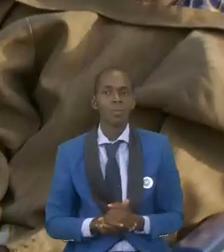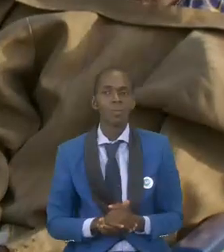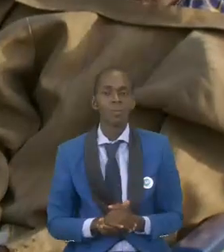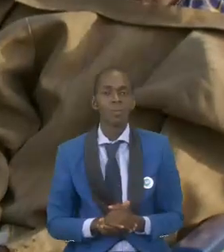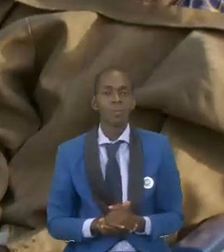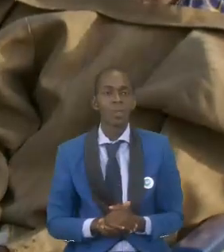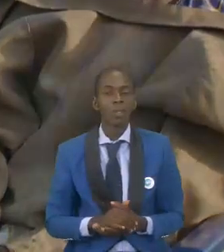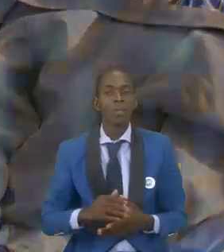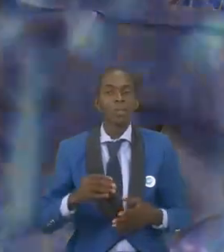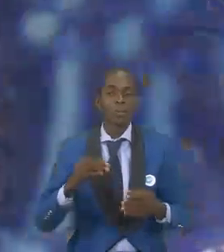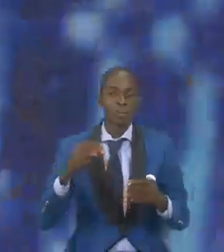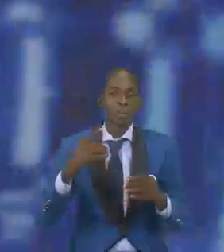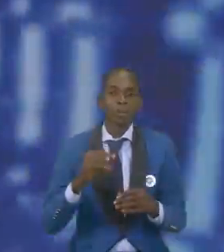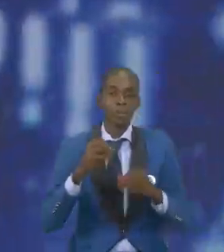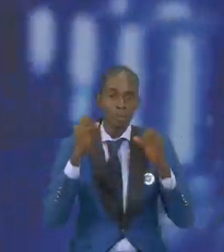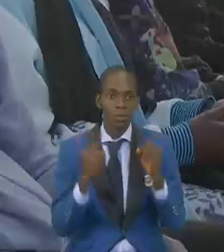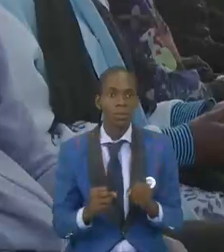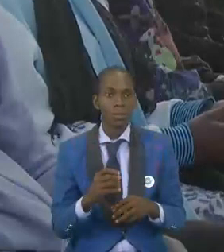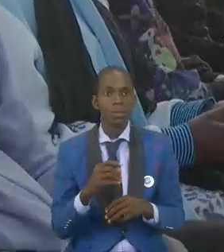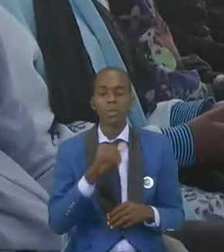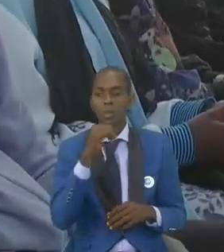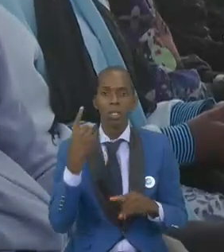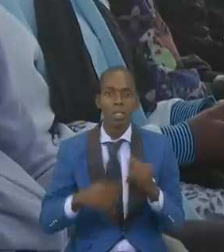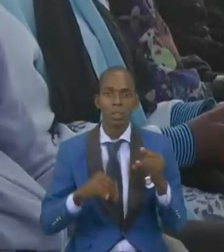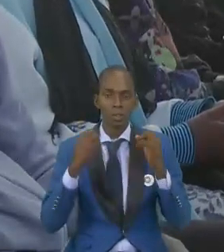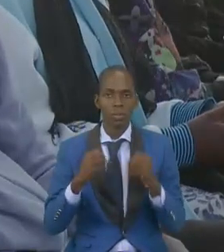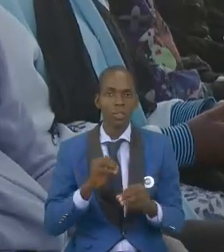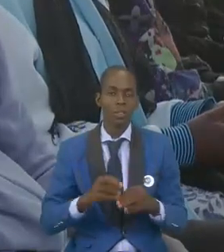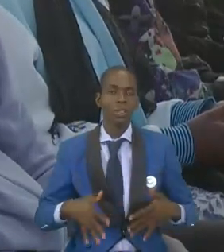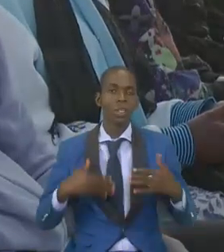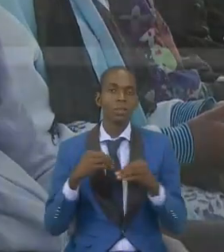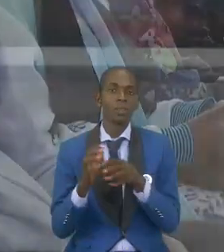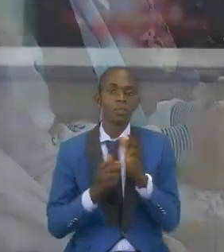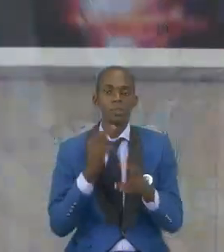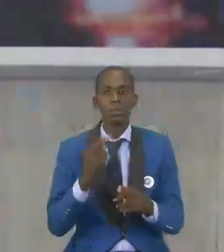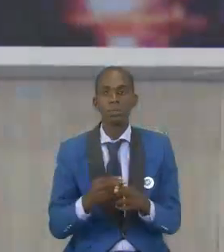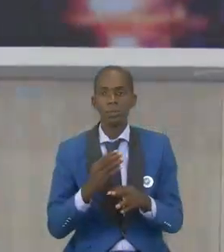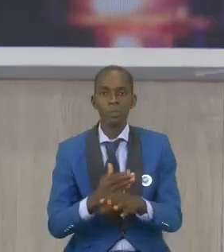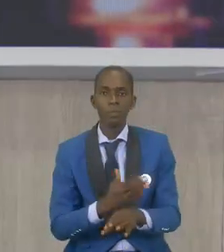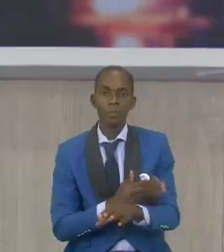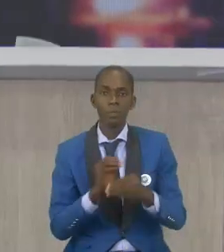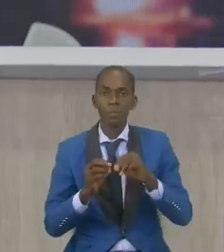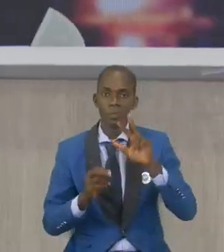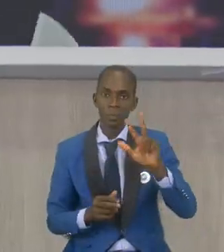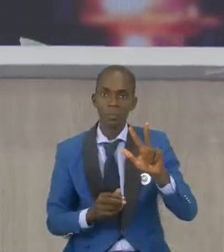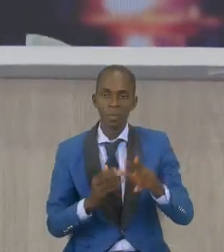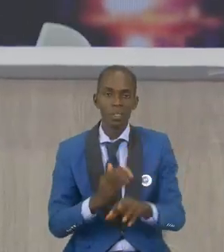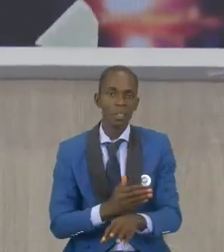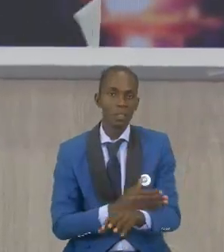Unending strength in your life in Jesus' name. I'm looking at number three here. Number three.